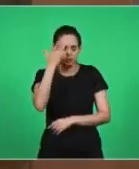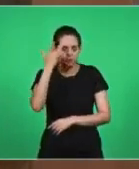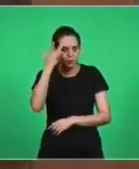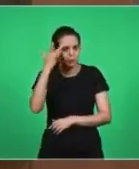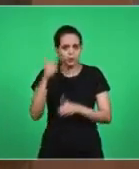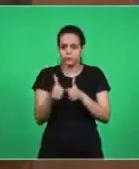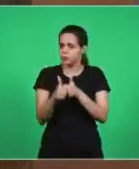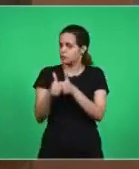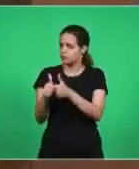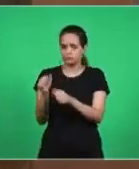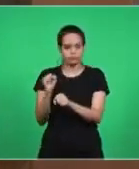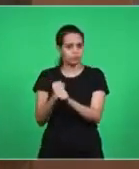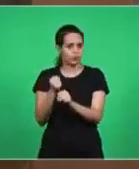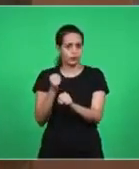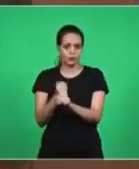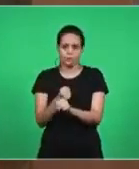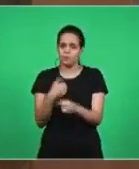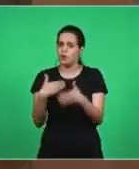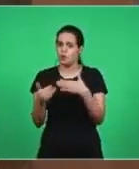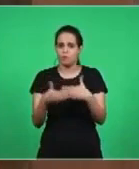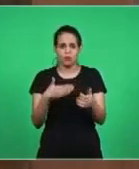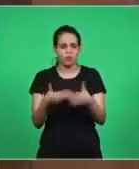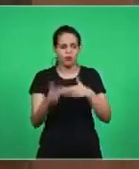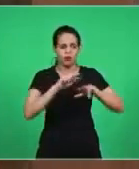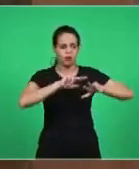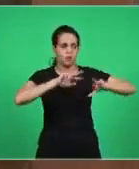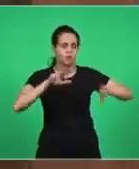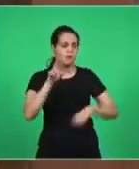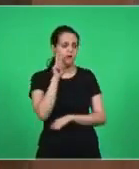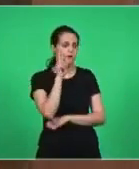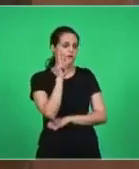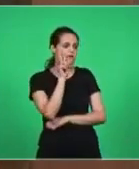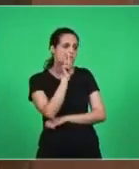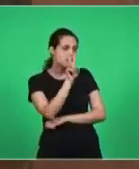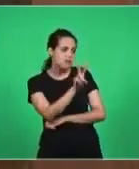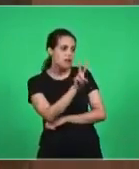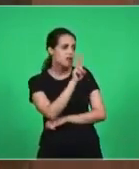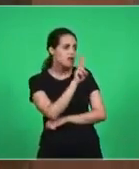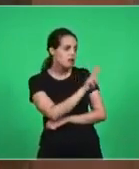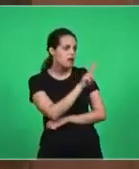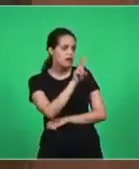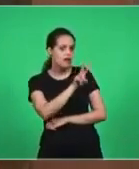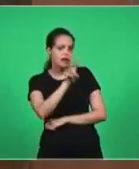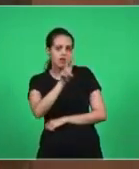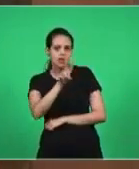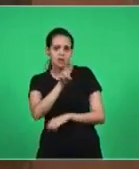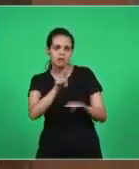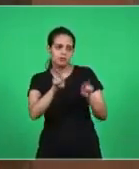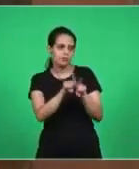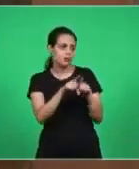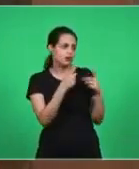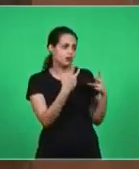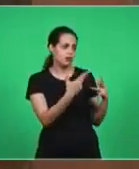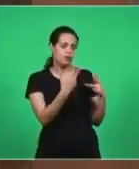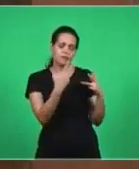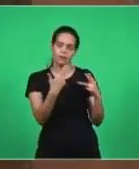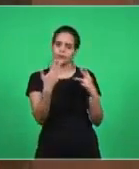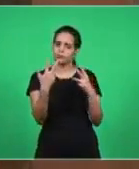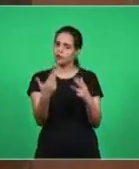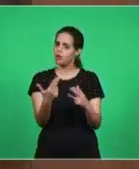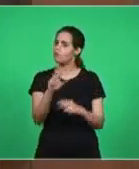on TV, or anything that they may have read from church A or B.